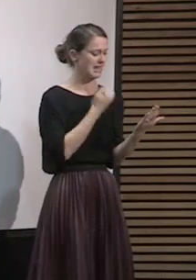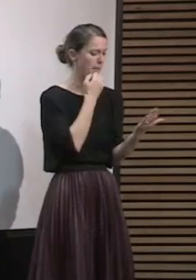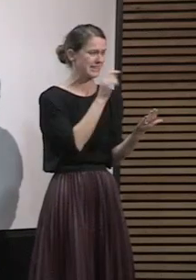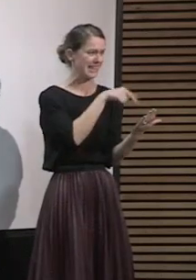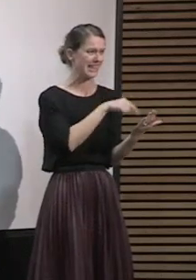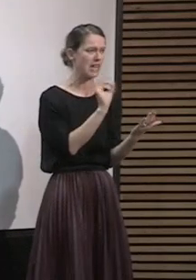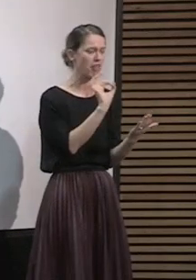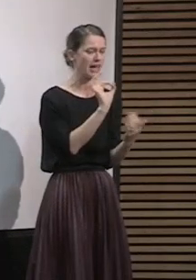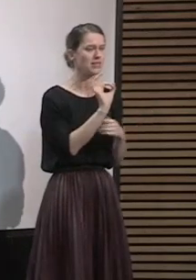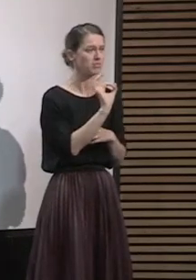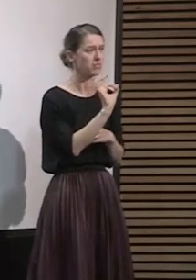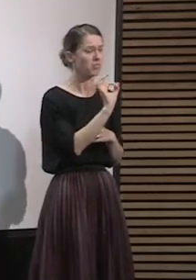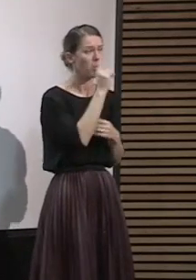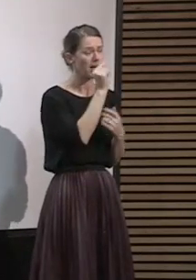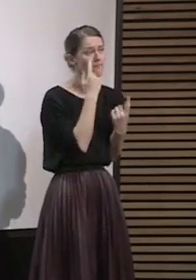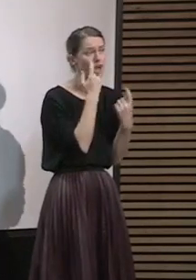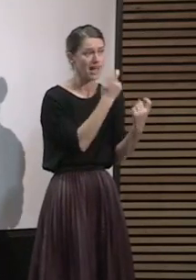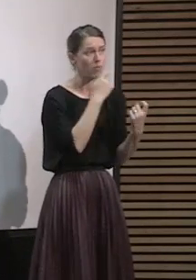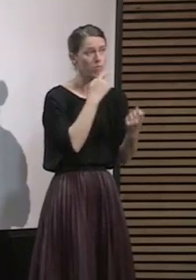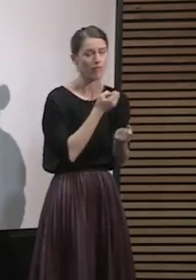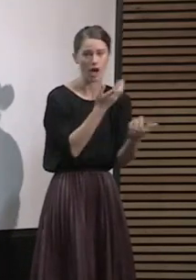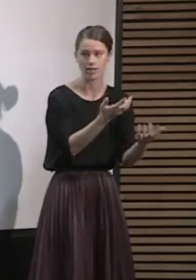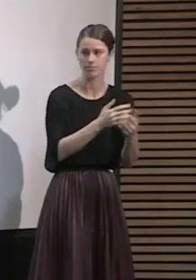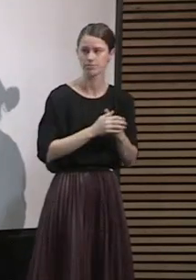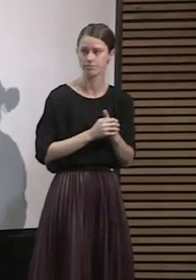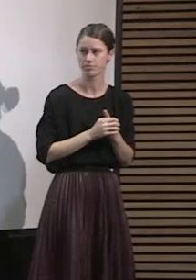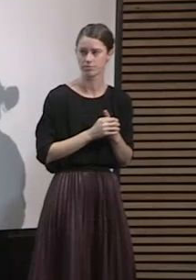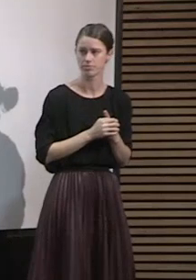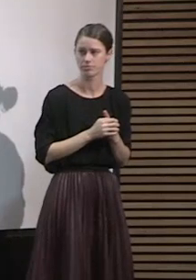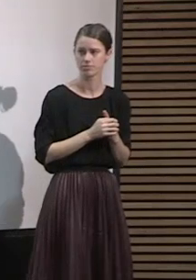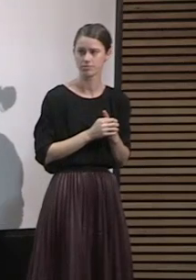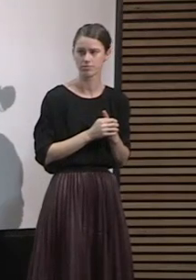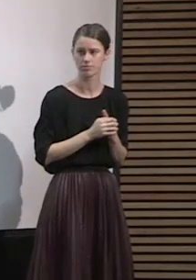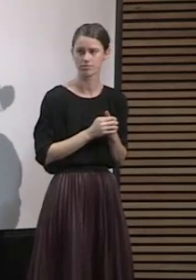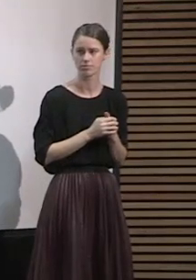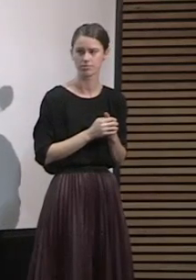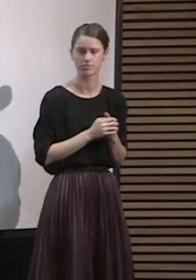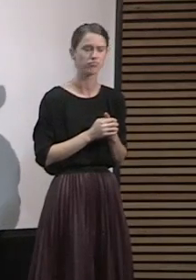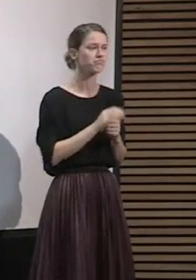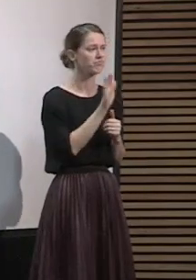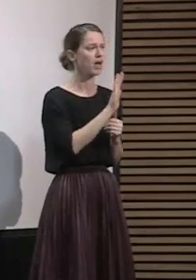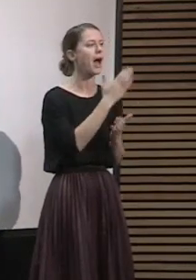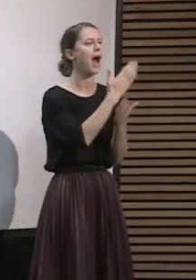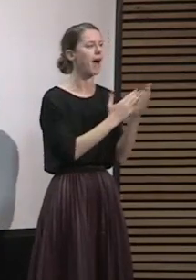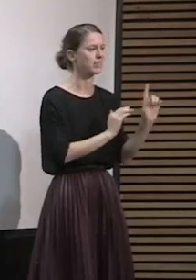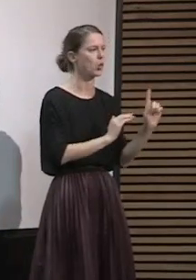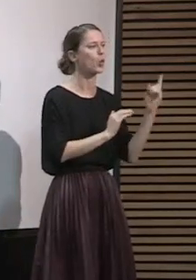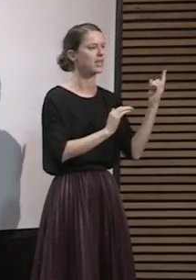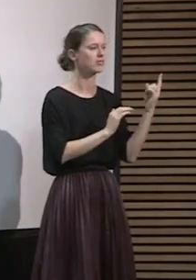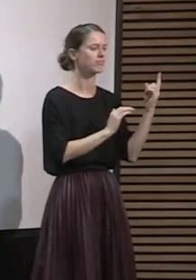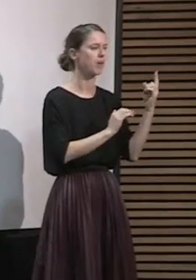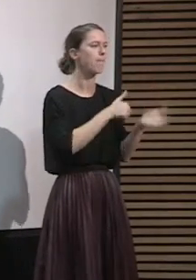have that, though, by DHB. We can provide that. I wouldn't be surprised if it's provided publicly. Yeah, my understanding, it's about half of them, so at